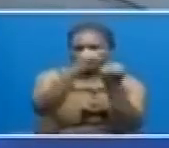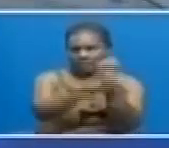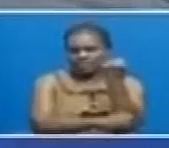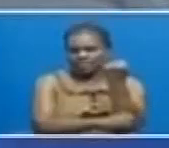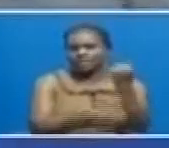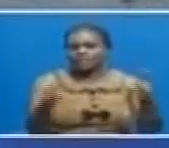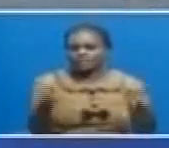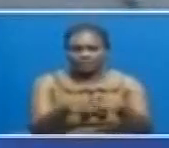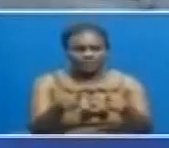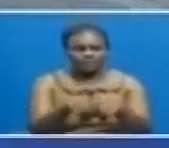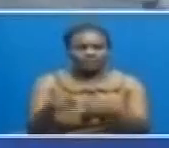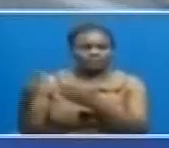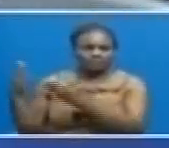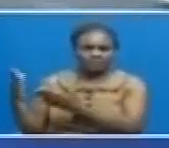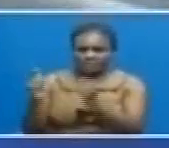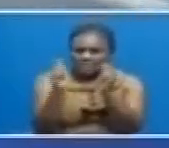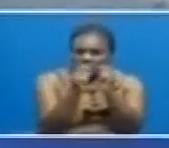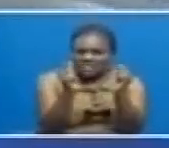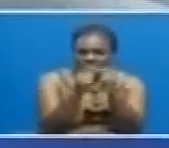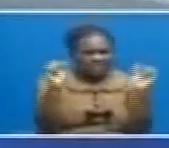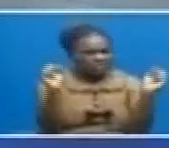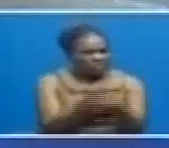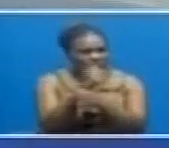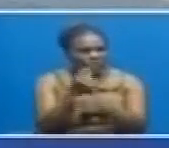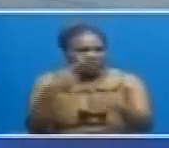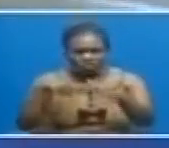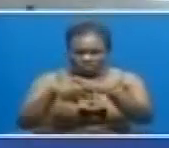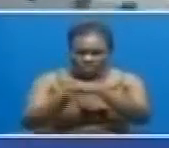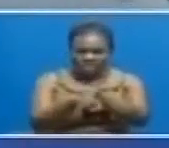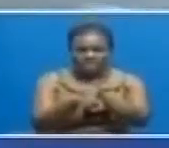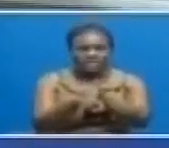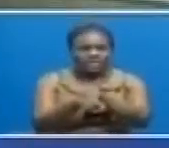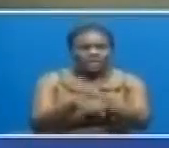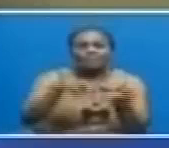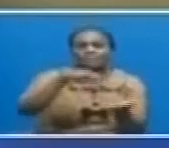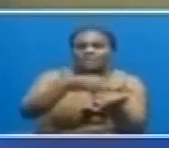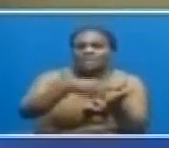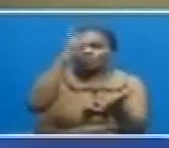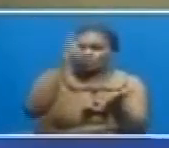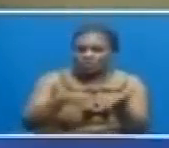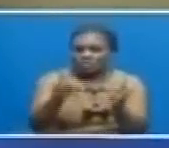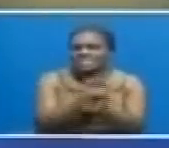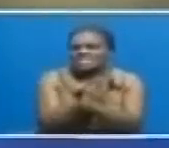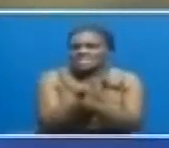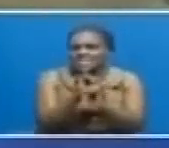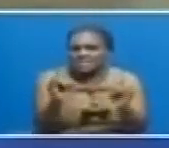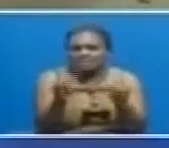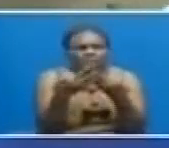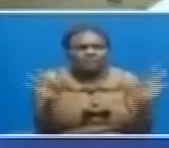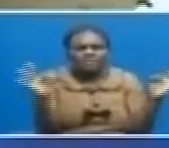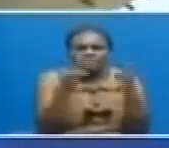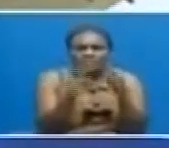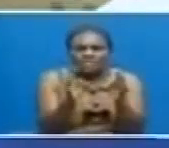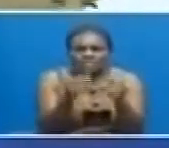airtight when closed so that insects and rodents cannot reach the stored product. This means the store is kept clean and free from rats